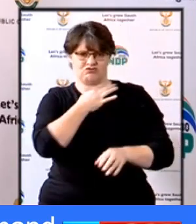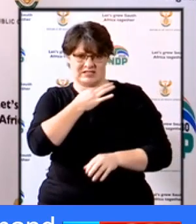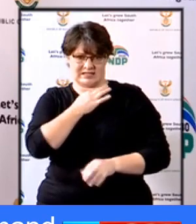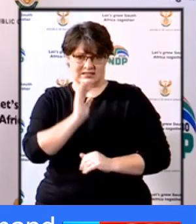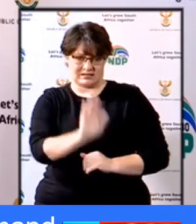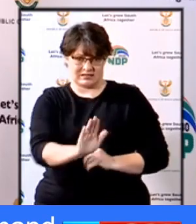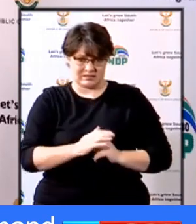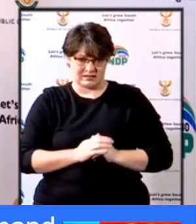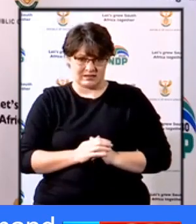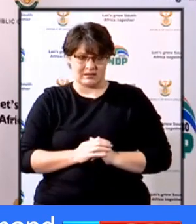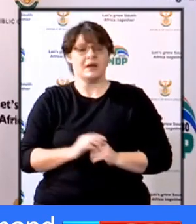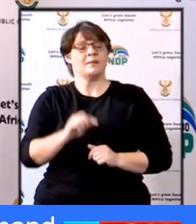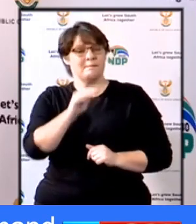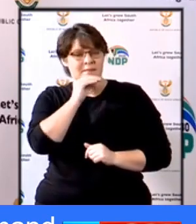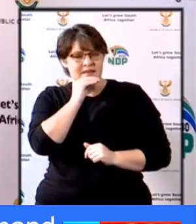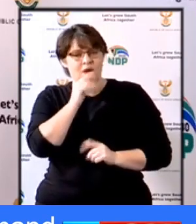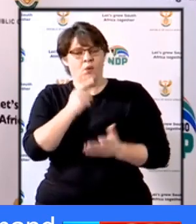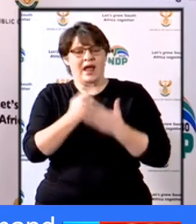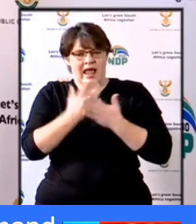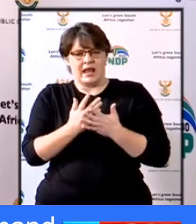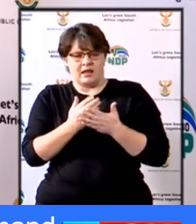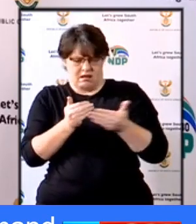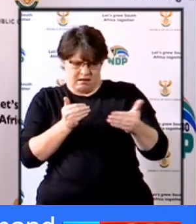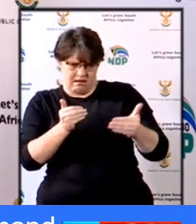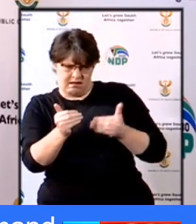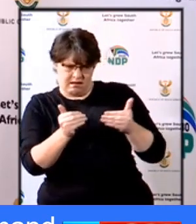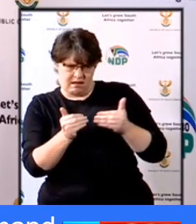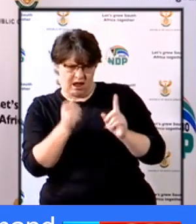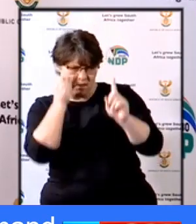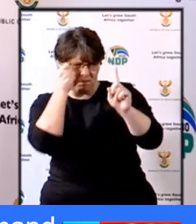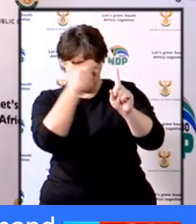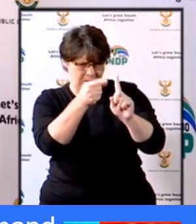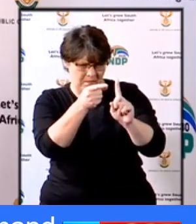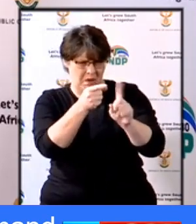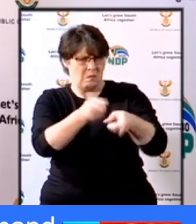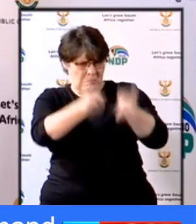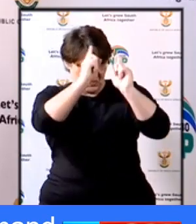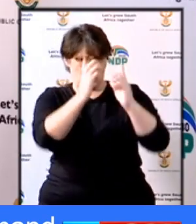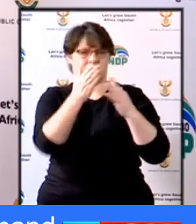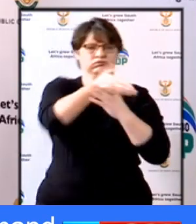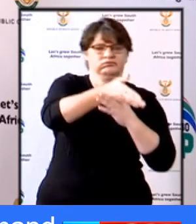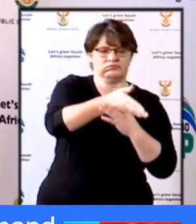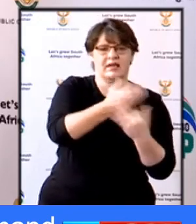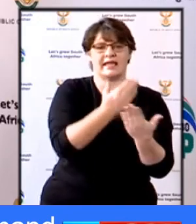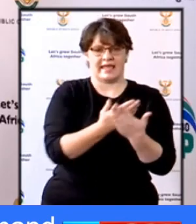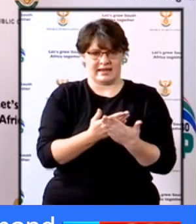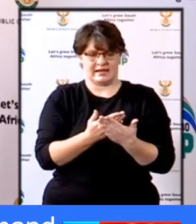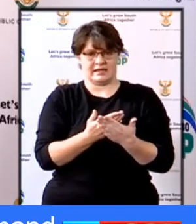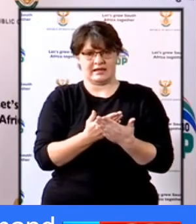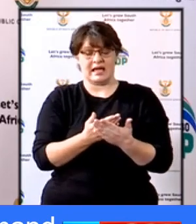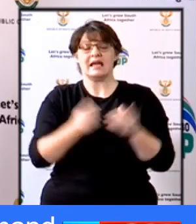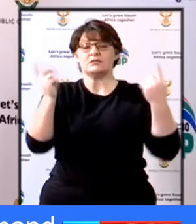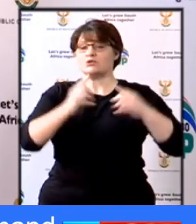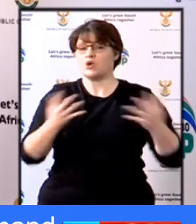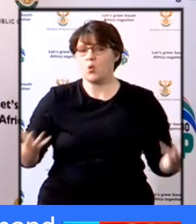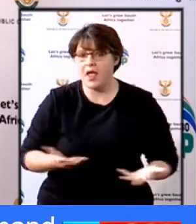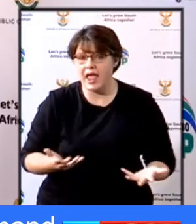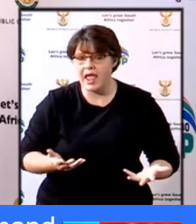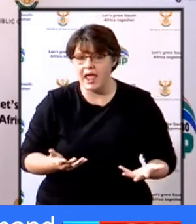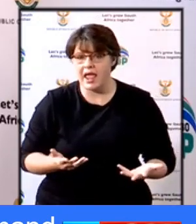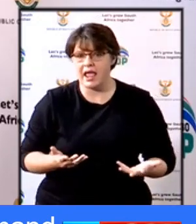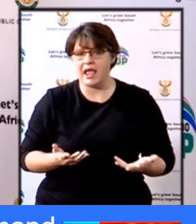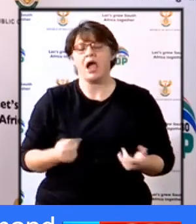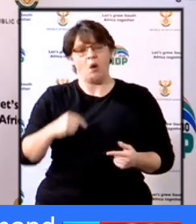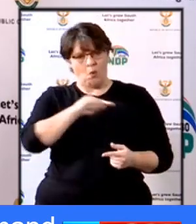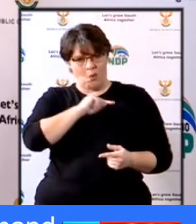us in mounting coordinated and targeted interventions, especially in the deployment of our